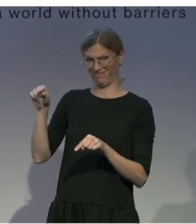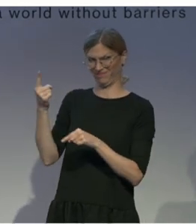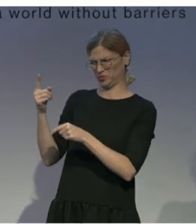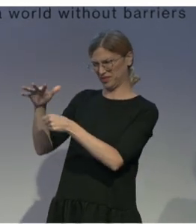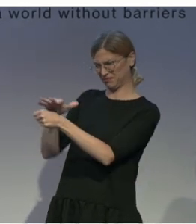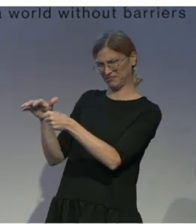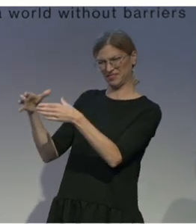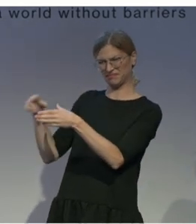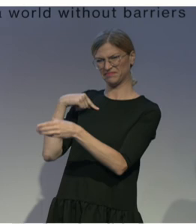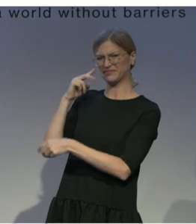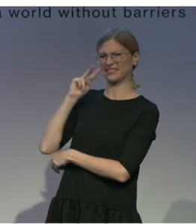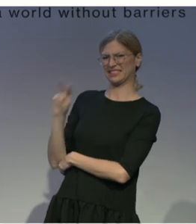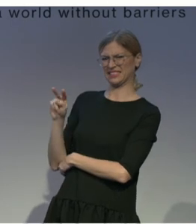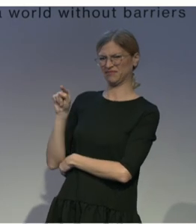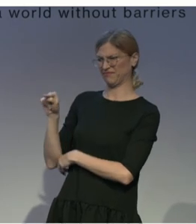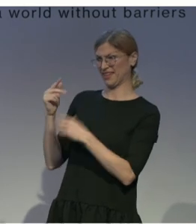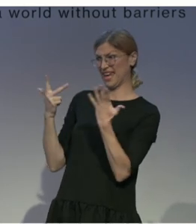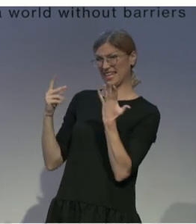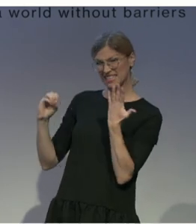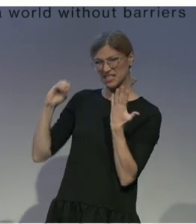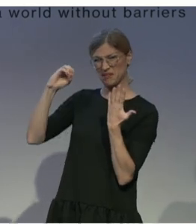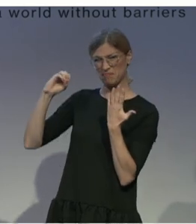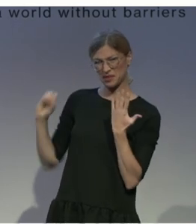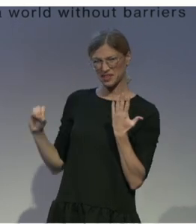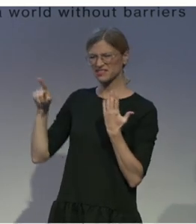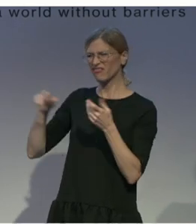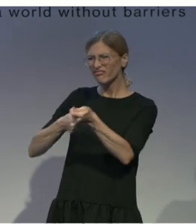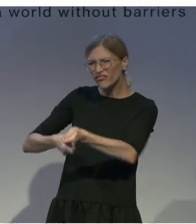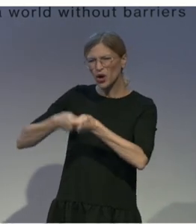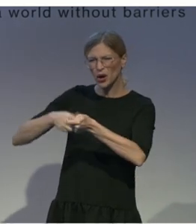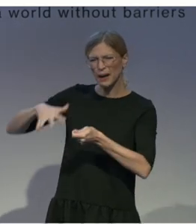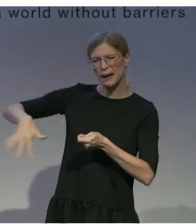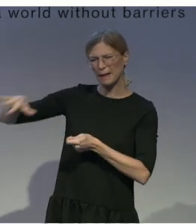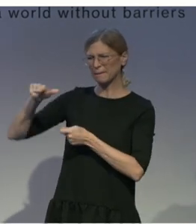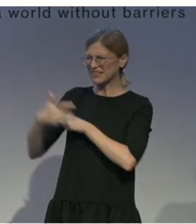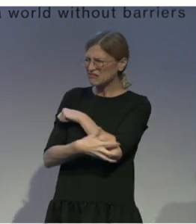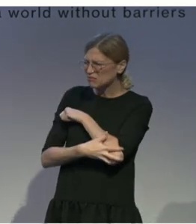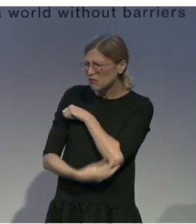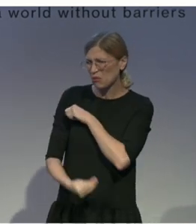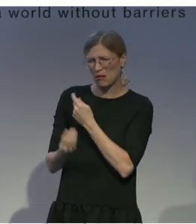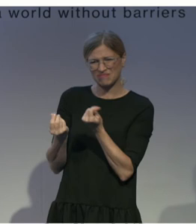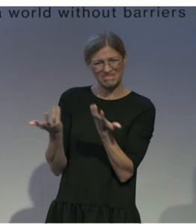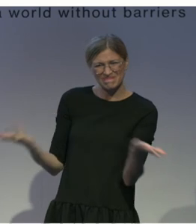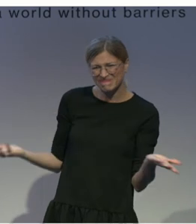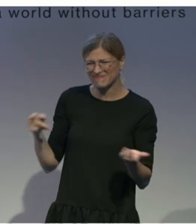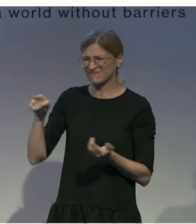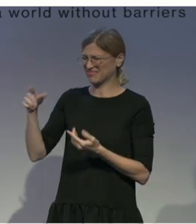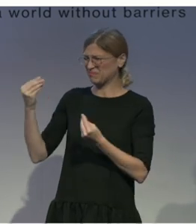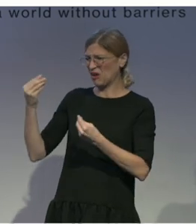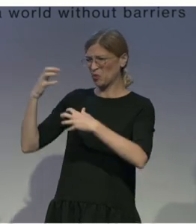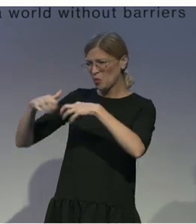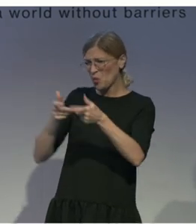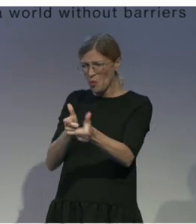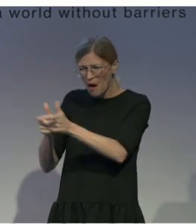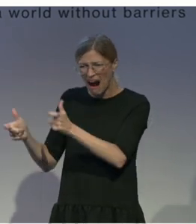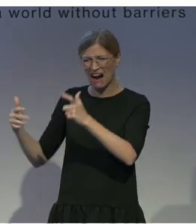Cambodia is 80% agricultural still a poor country. We still have a legacy of the war and lots of